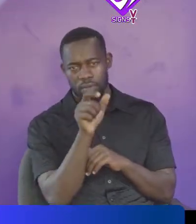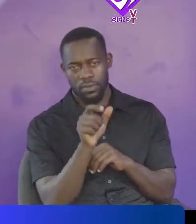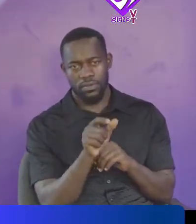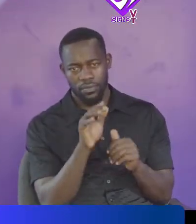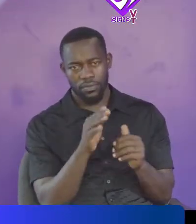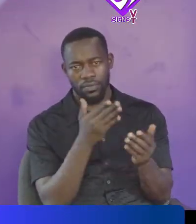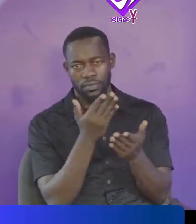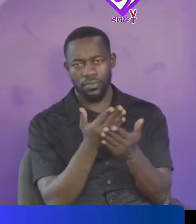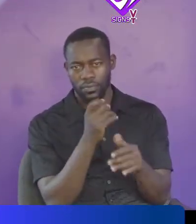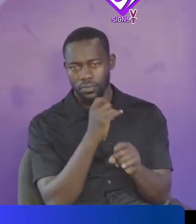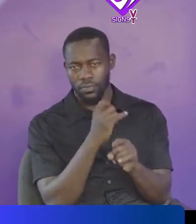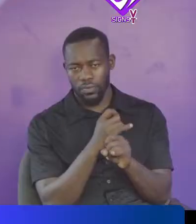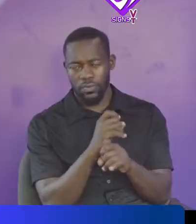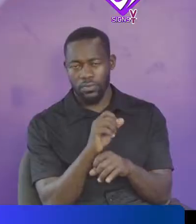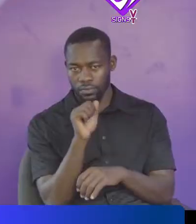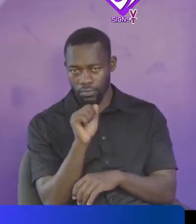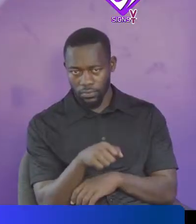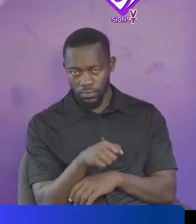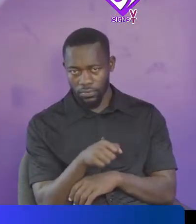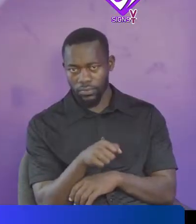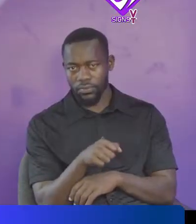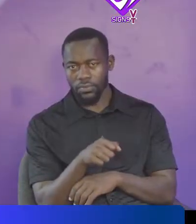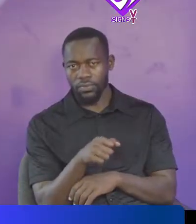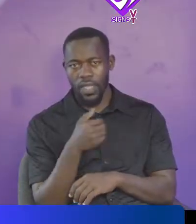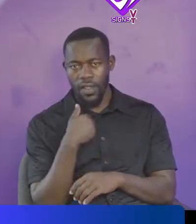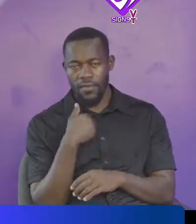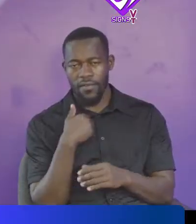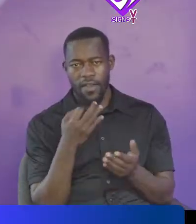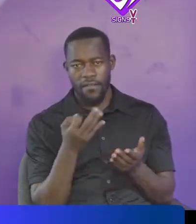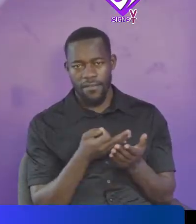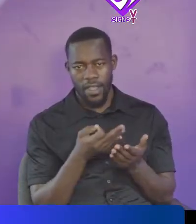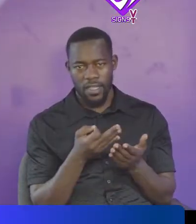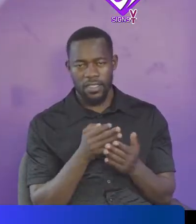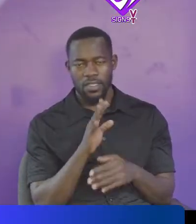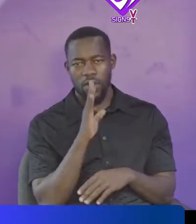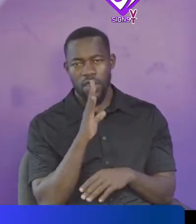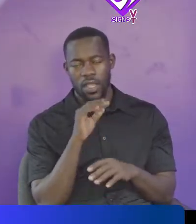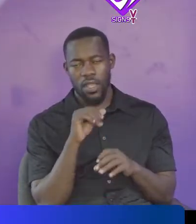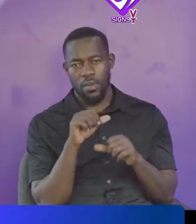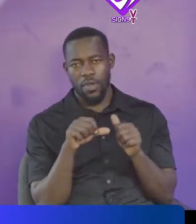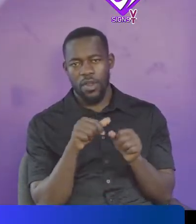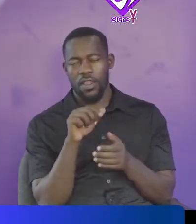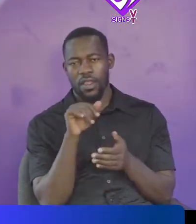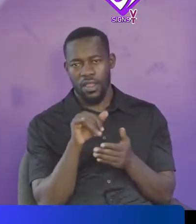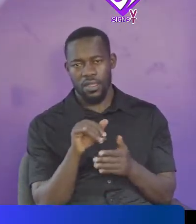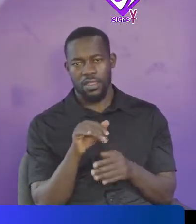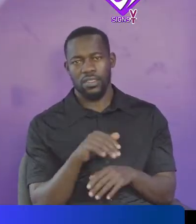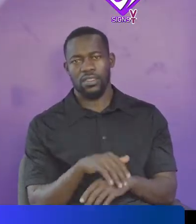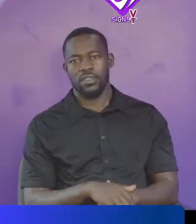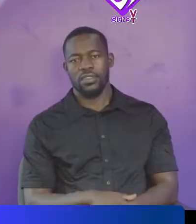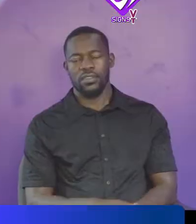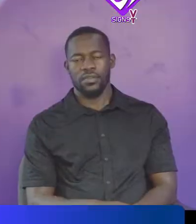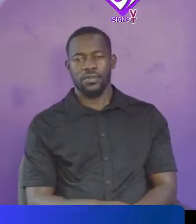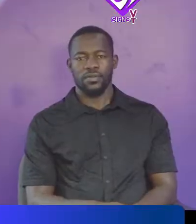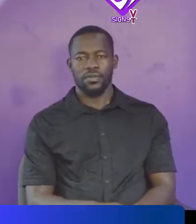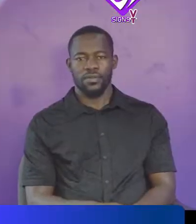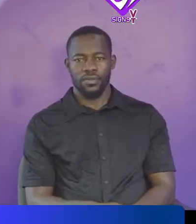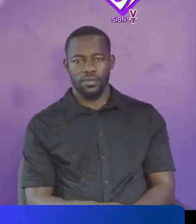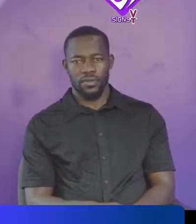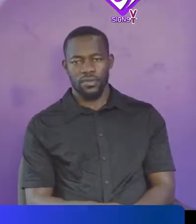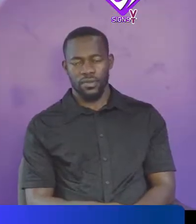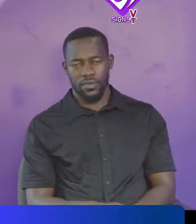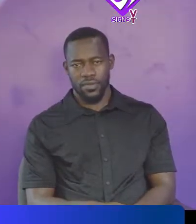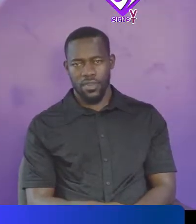Yes, we have a file that talks about that. Now there is also this one